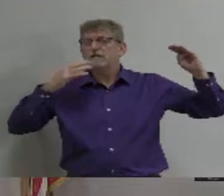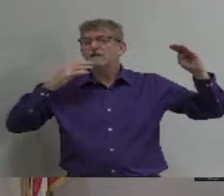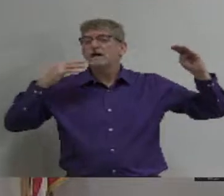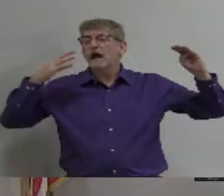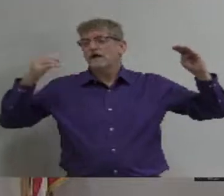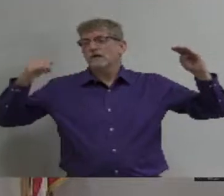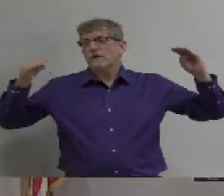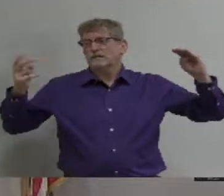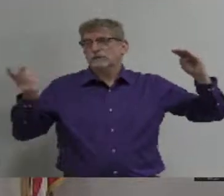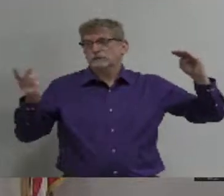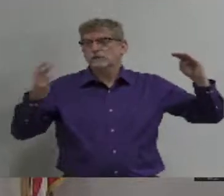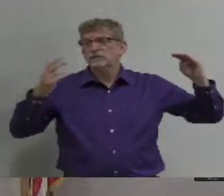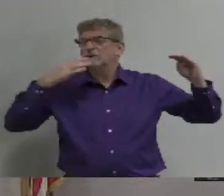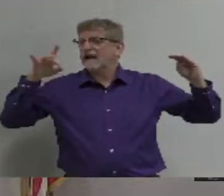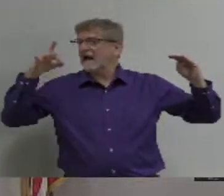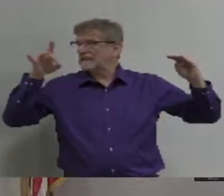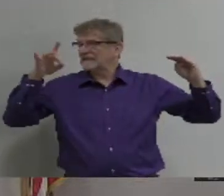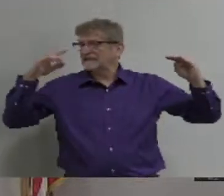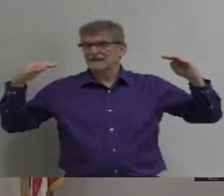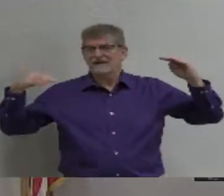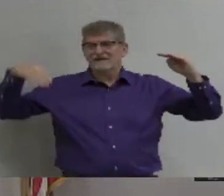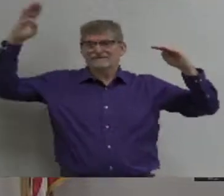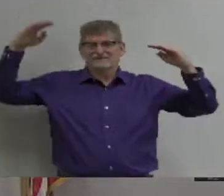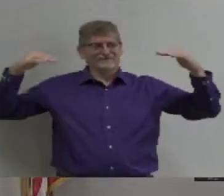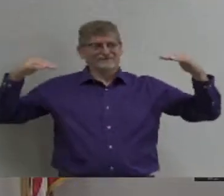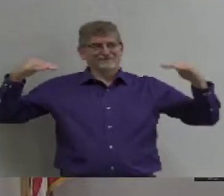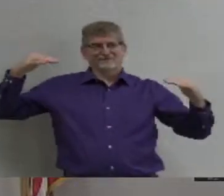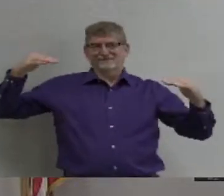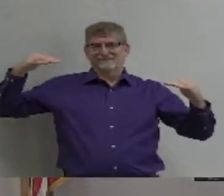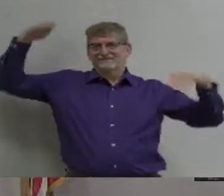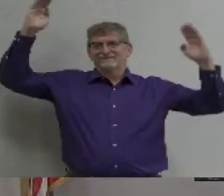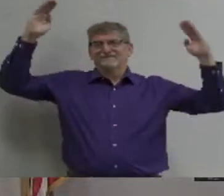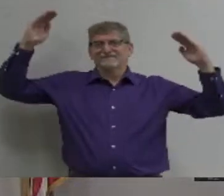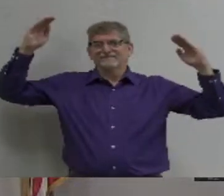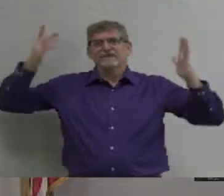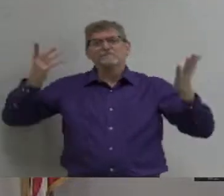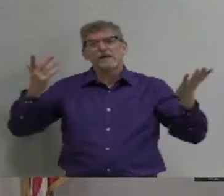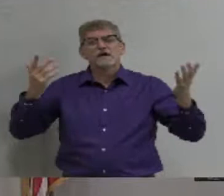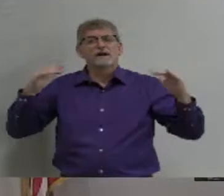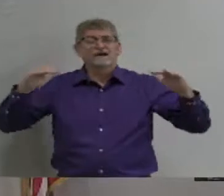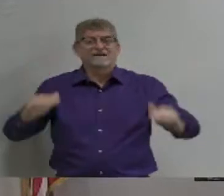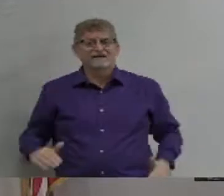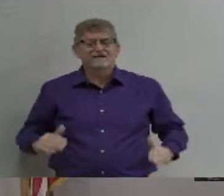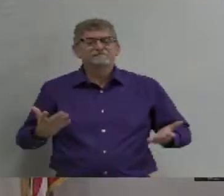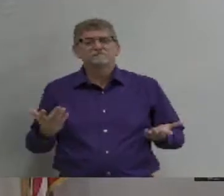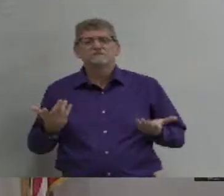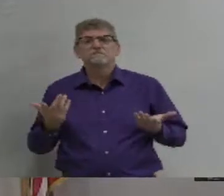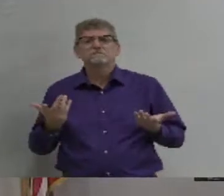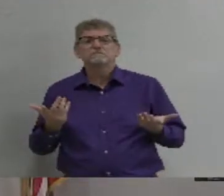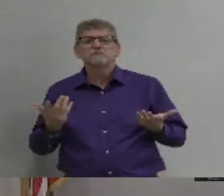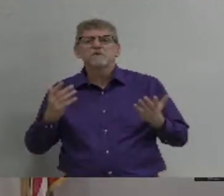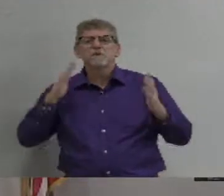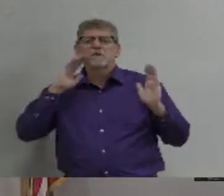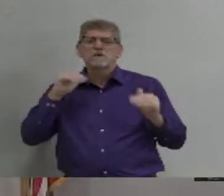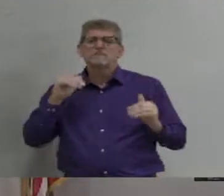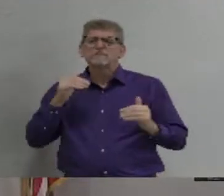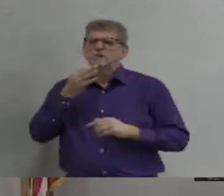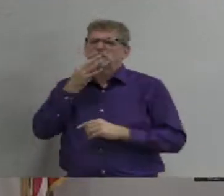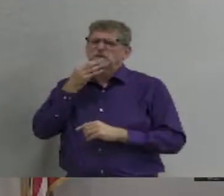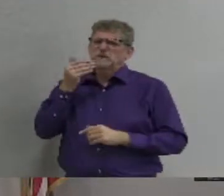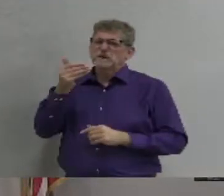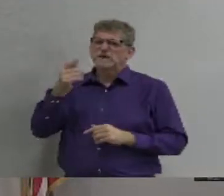summer, it will be possible to provide COVID-19 vaccinations to children.